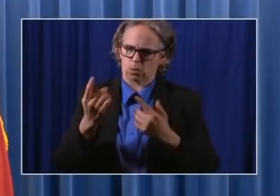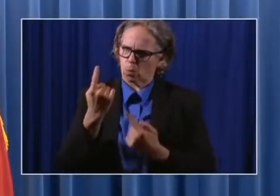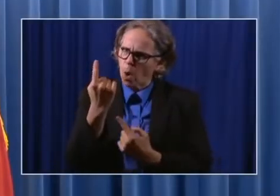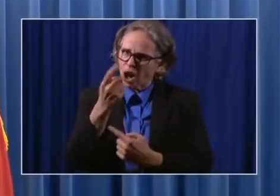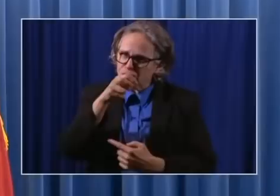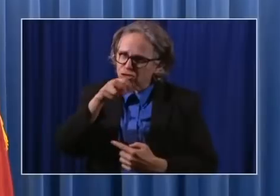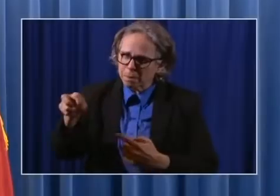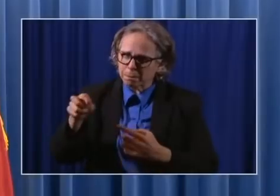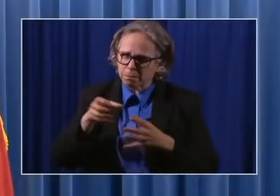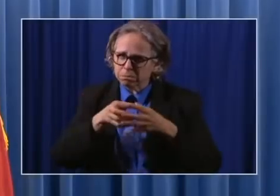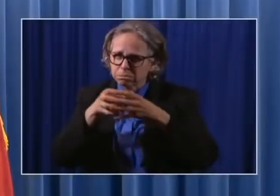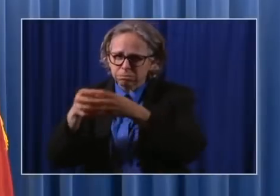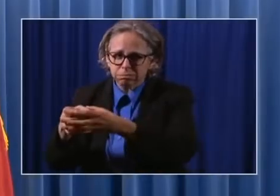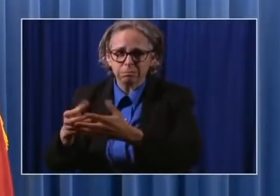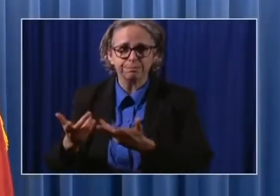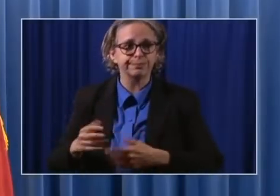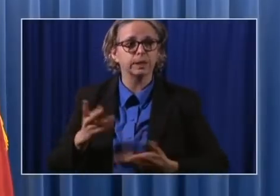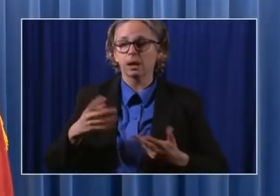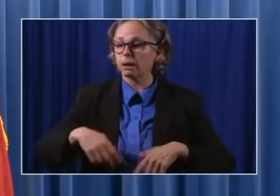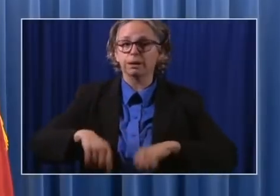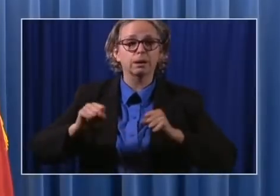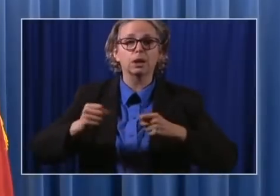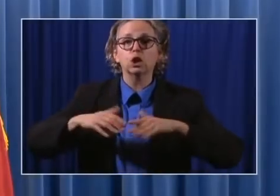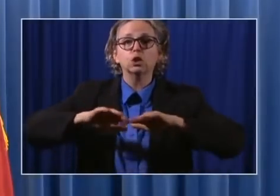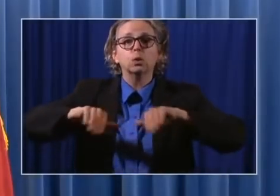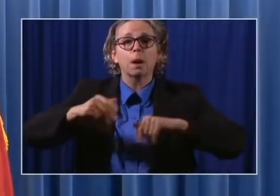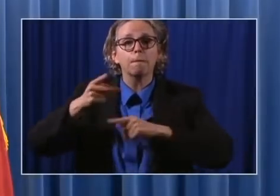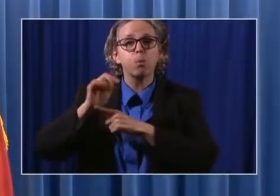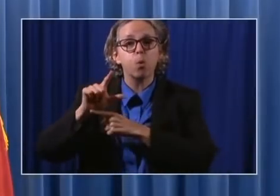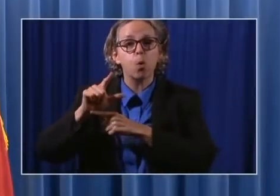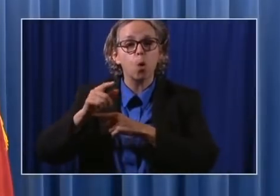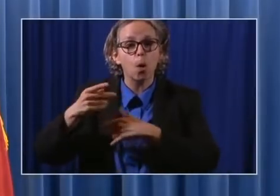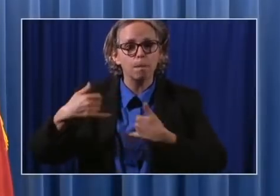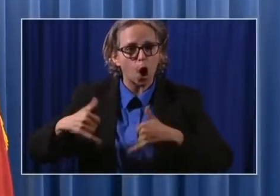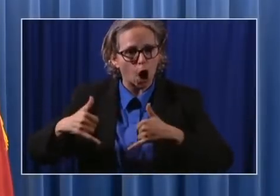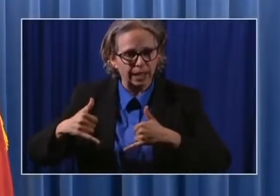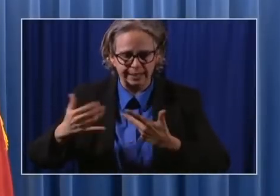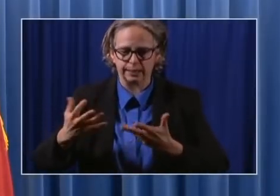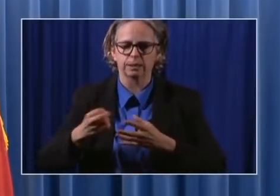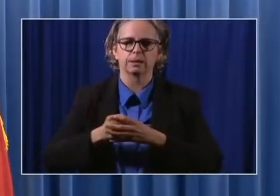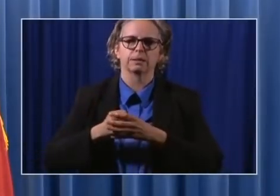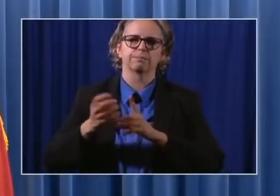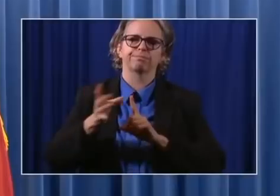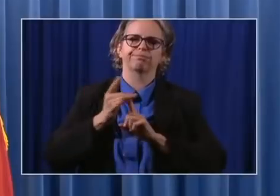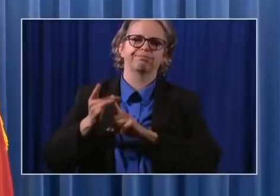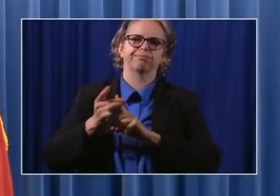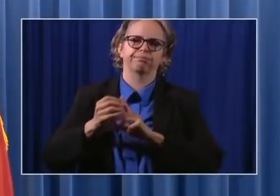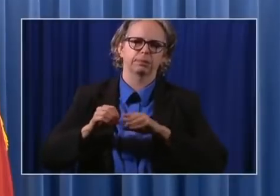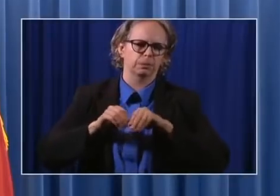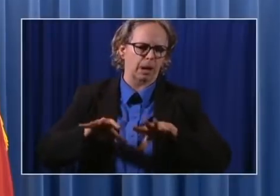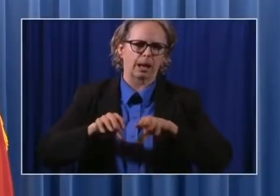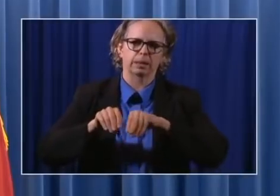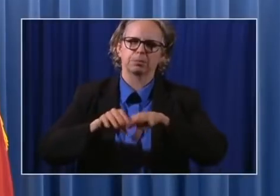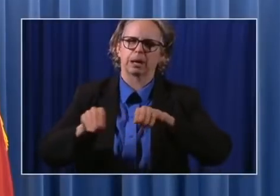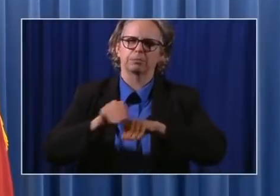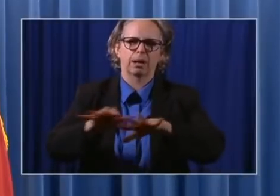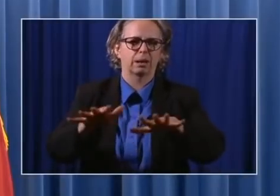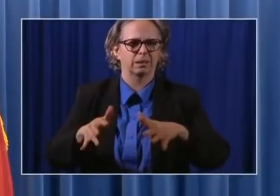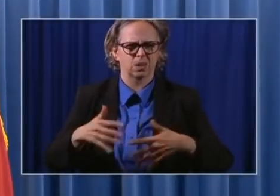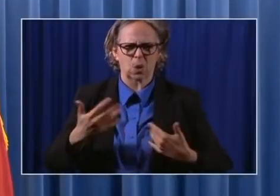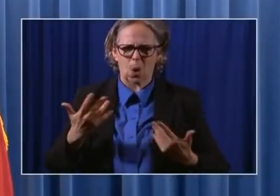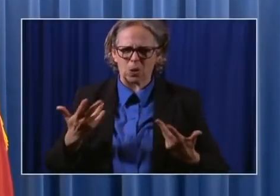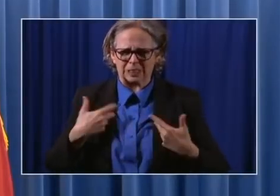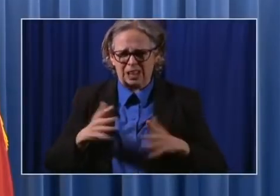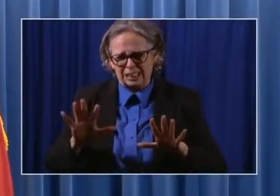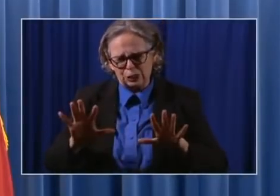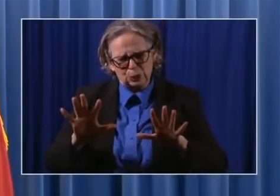parties have also contributed to the county's increasing numbers. County health officials are working very hard to contain the virus, but I would